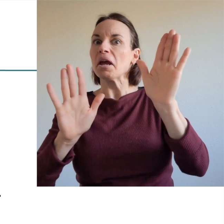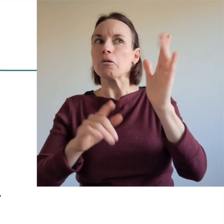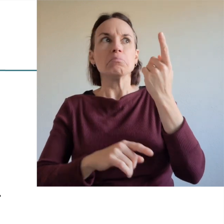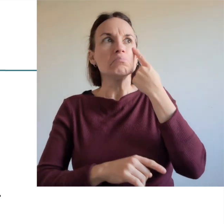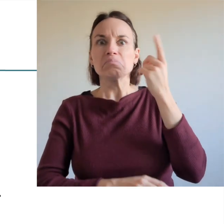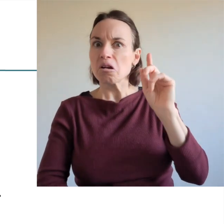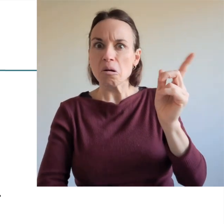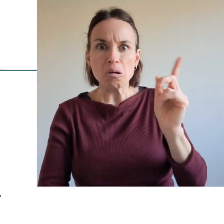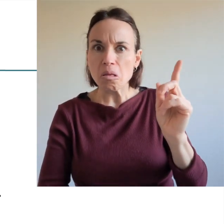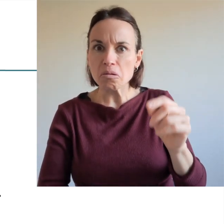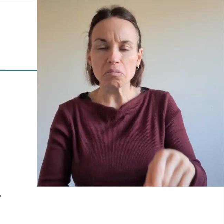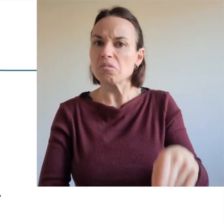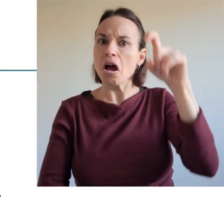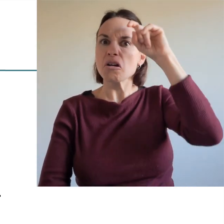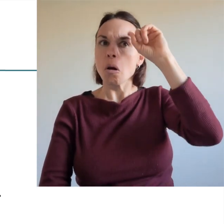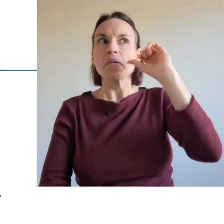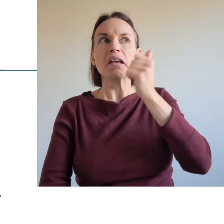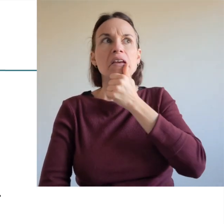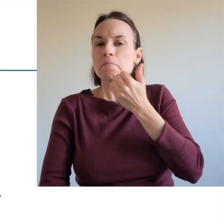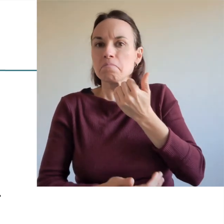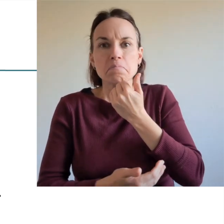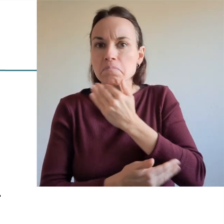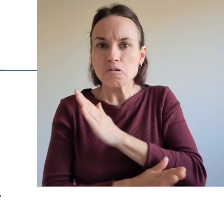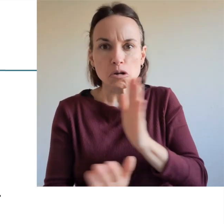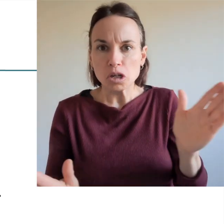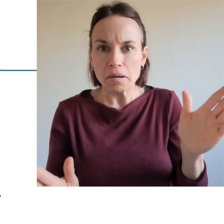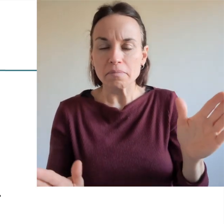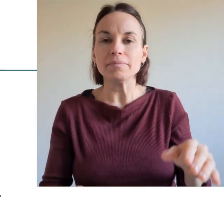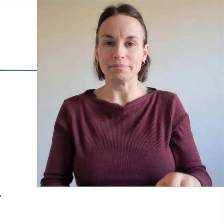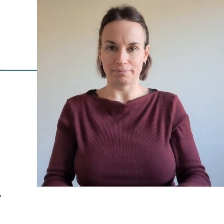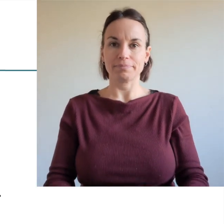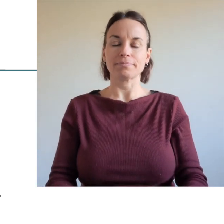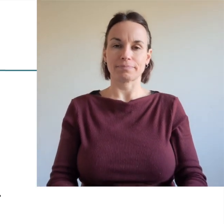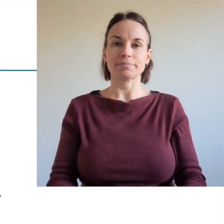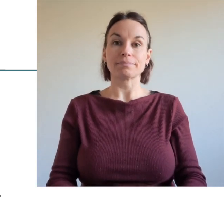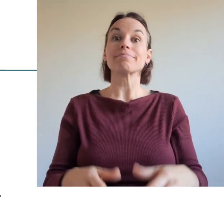was, or I forgot to take his name.